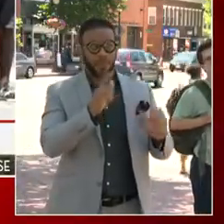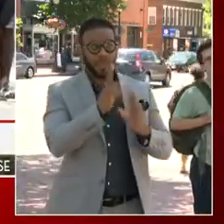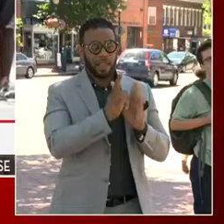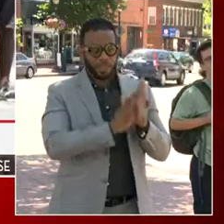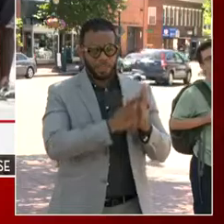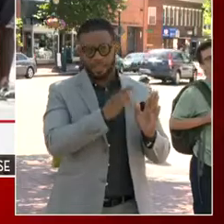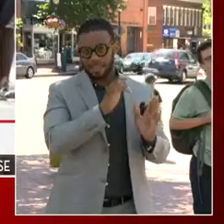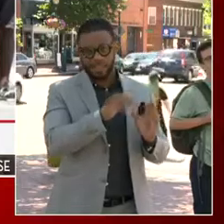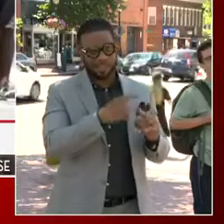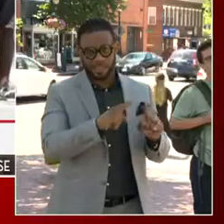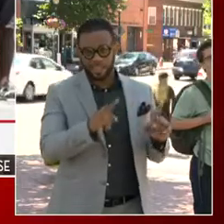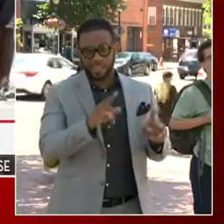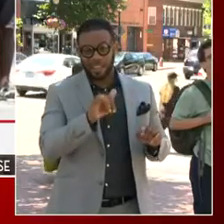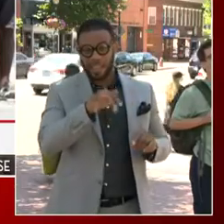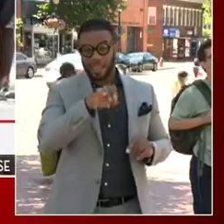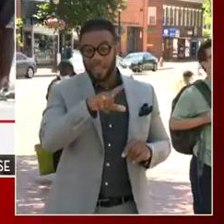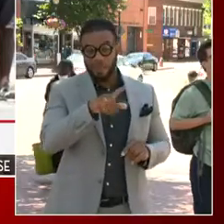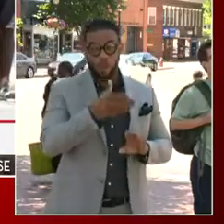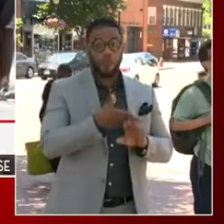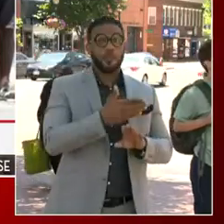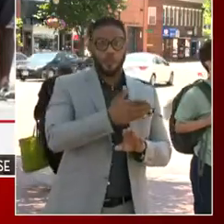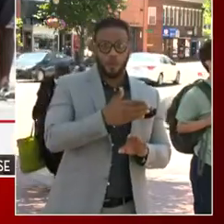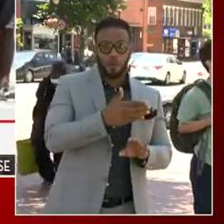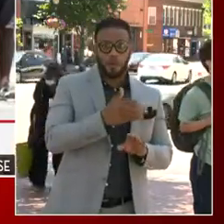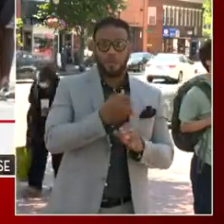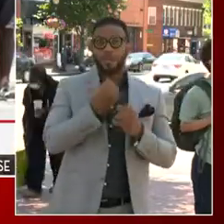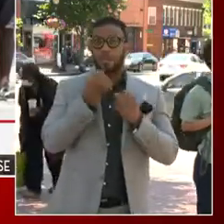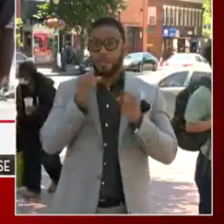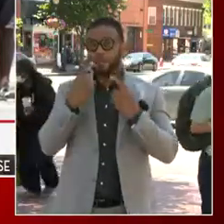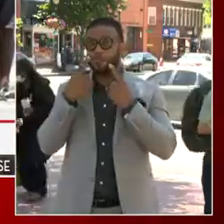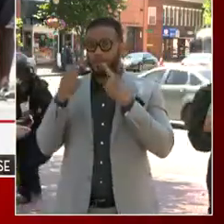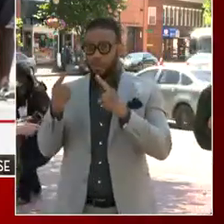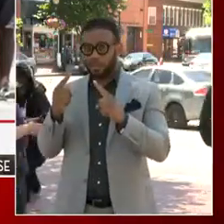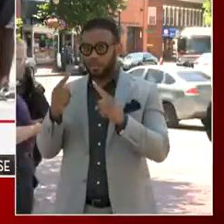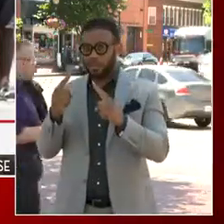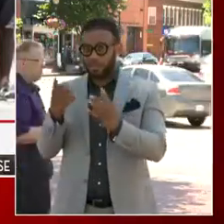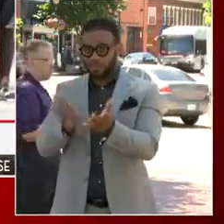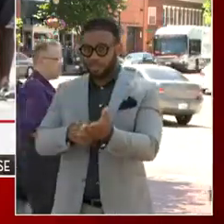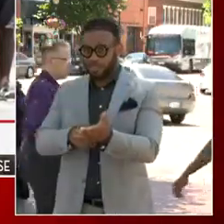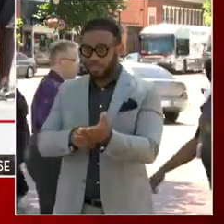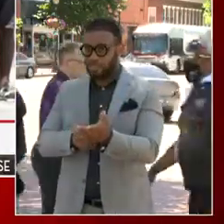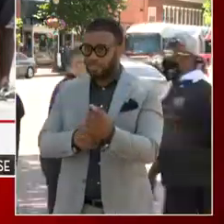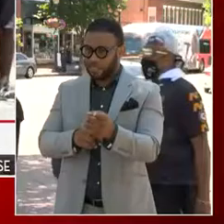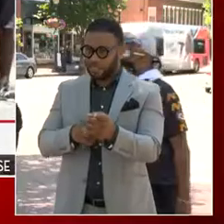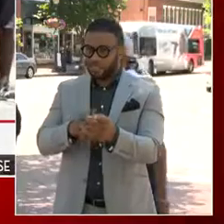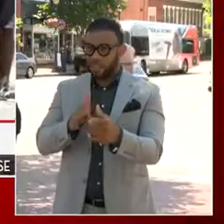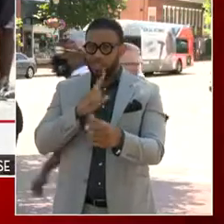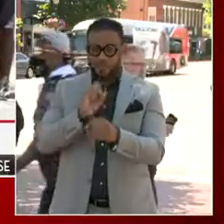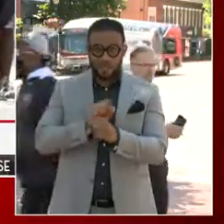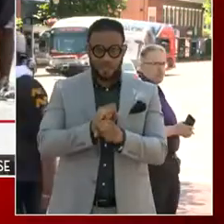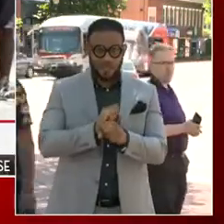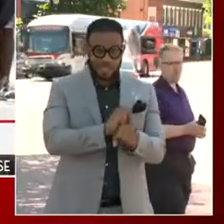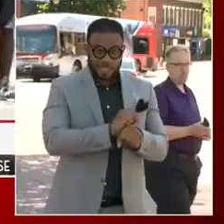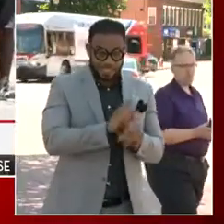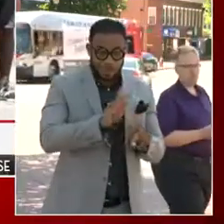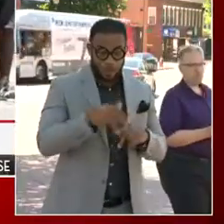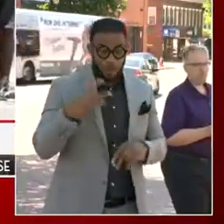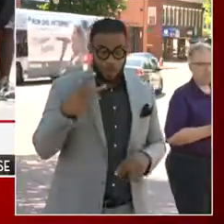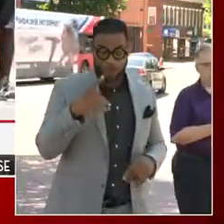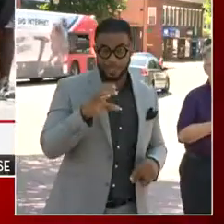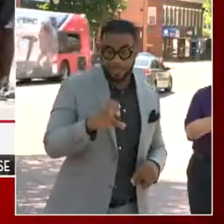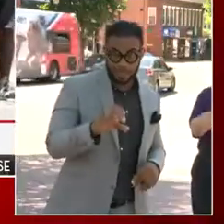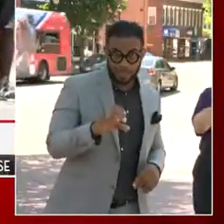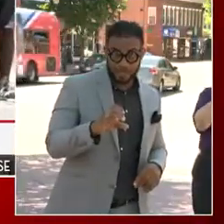Act, the April before the Emancipation Proclamation was signed. So, in fact, enslaved people in